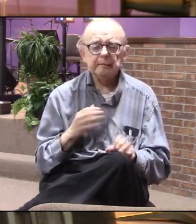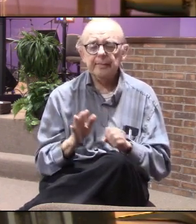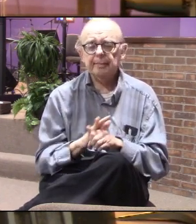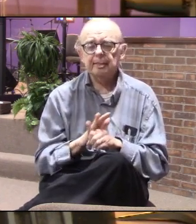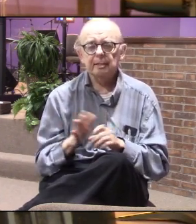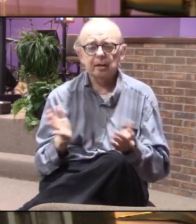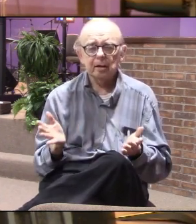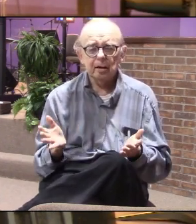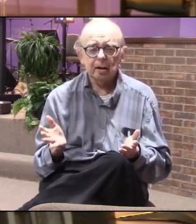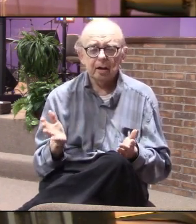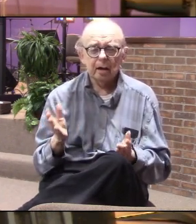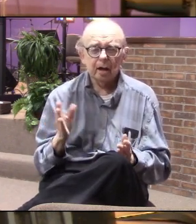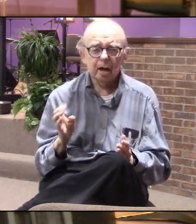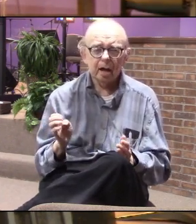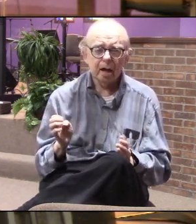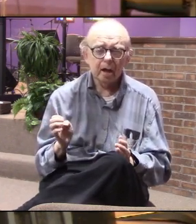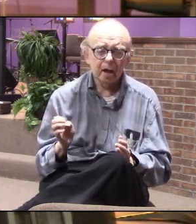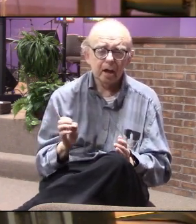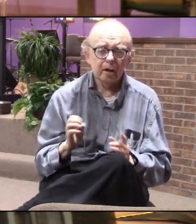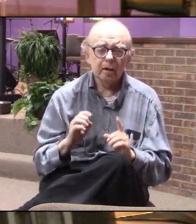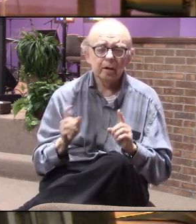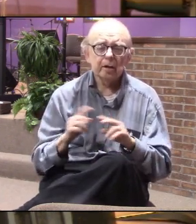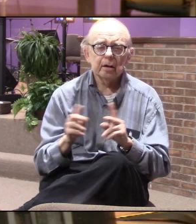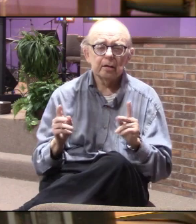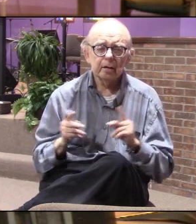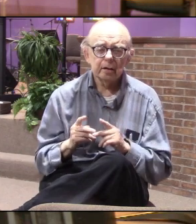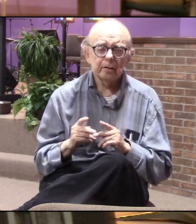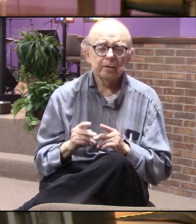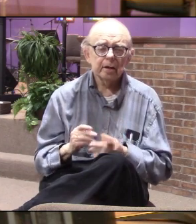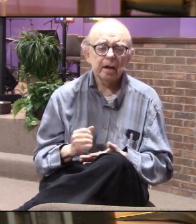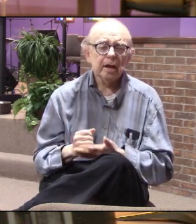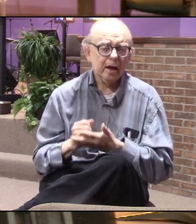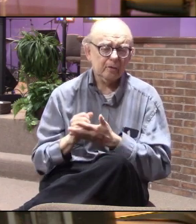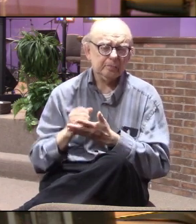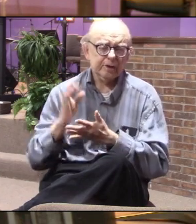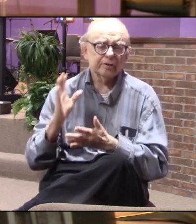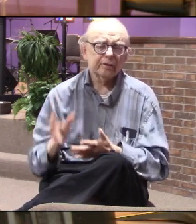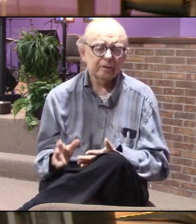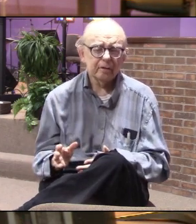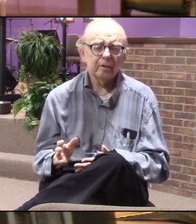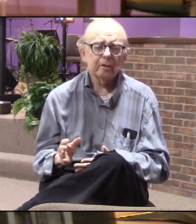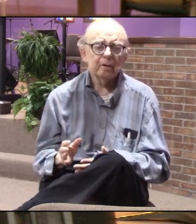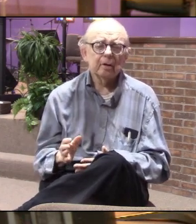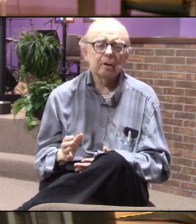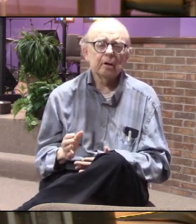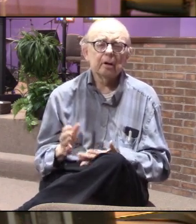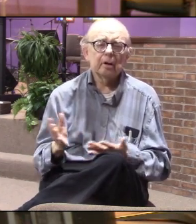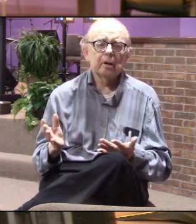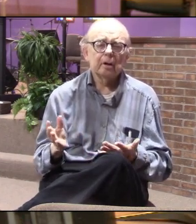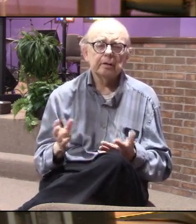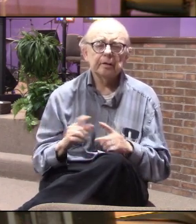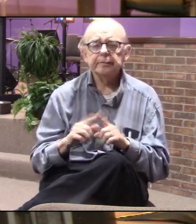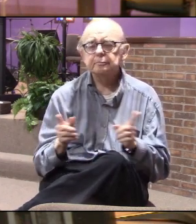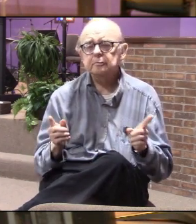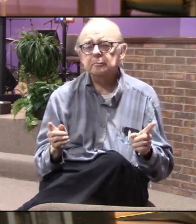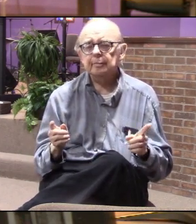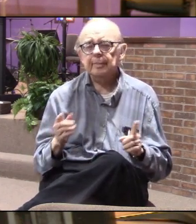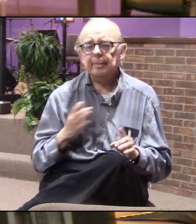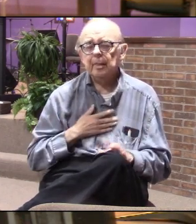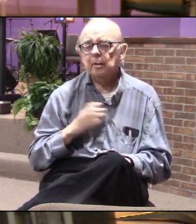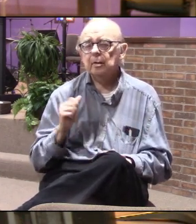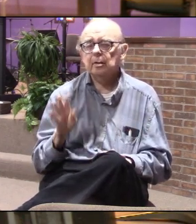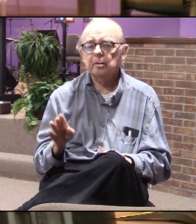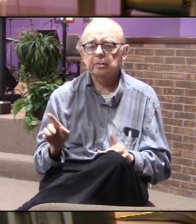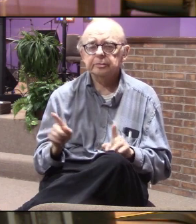in. I will be going other places to fill in to preach, probably, with some people call and stuff. But my